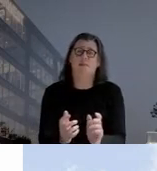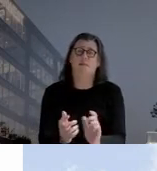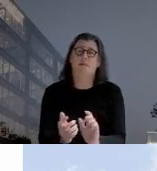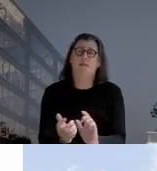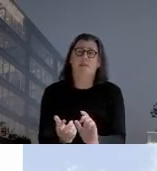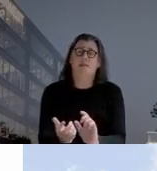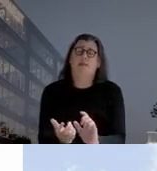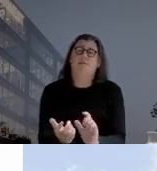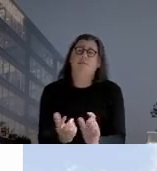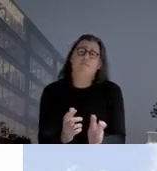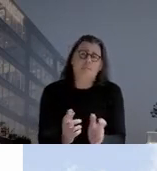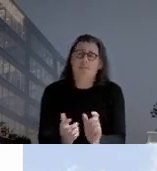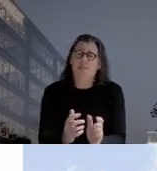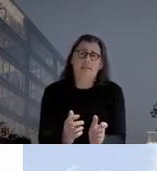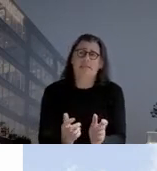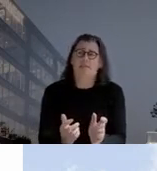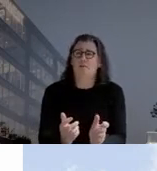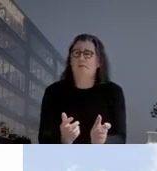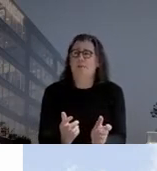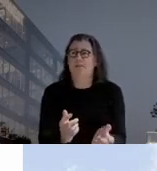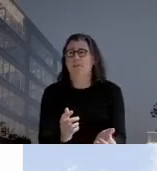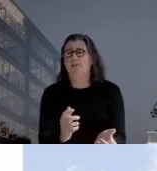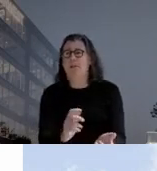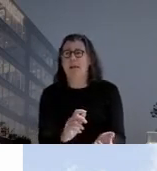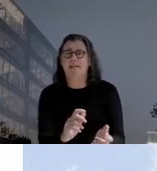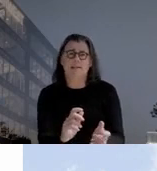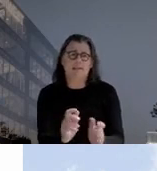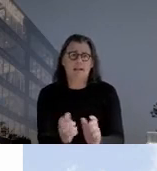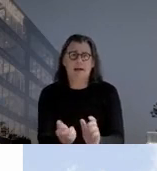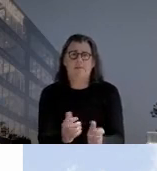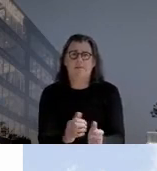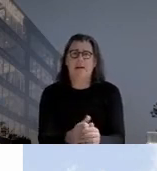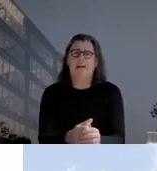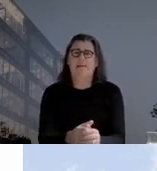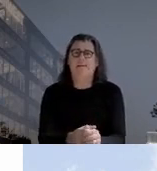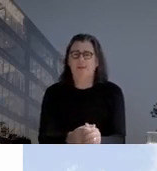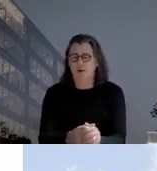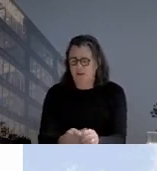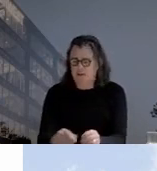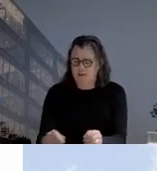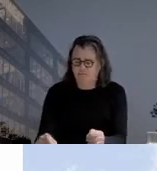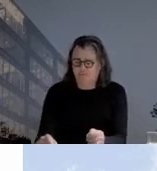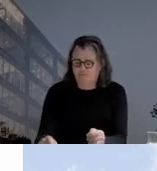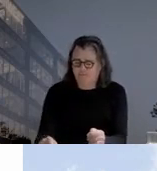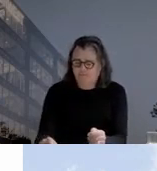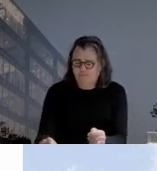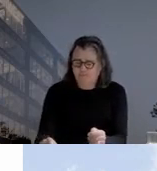30%. So they still lease office buildings in the UK. They still have, a